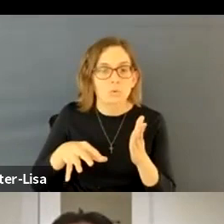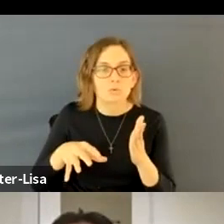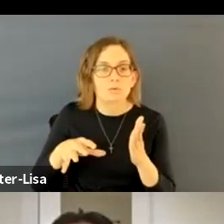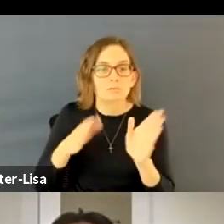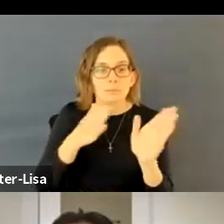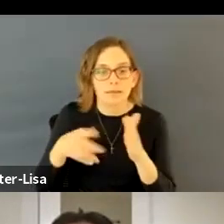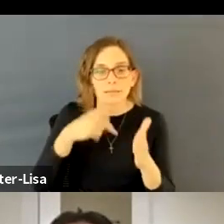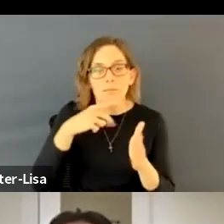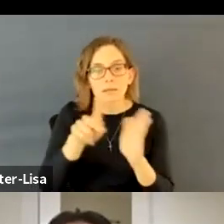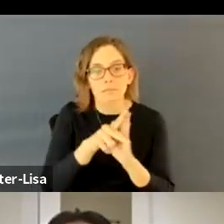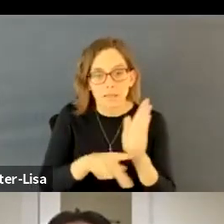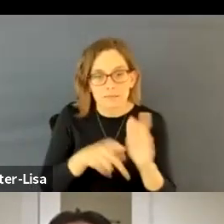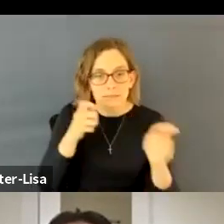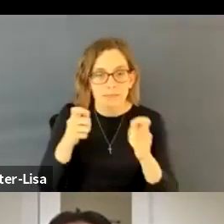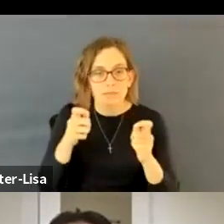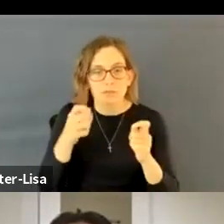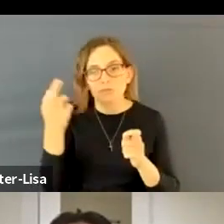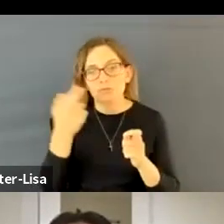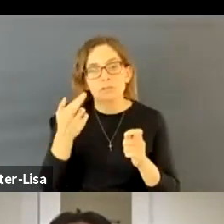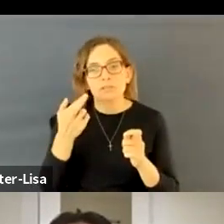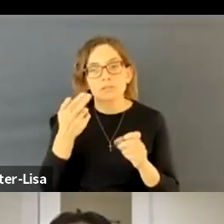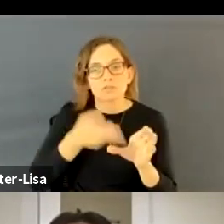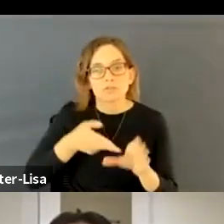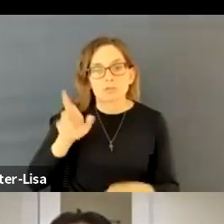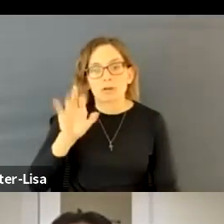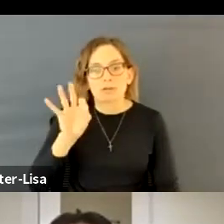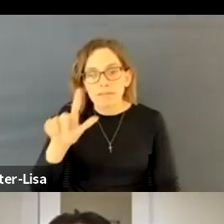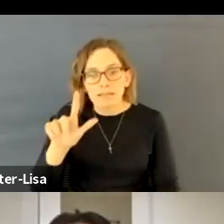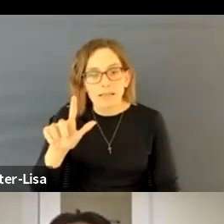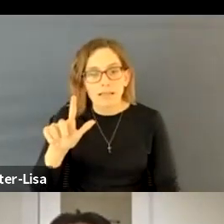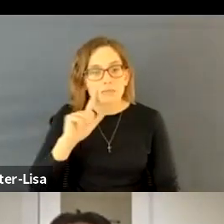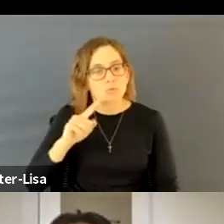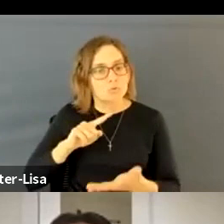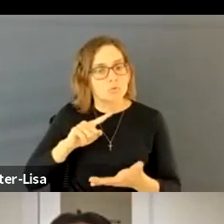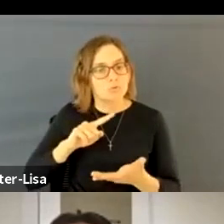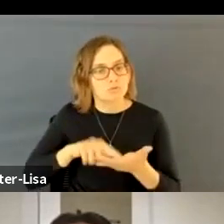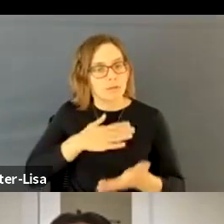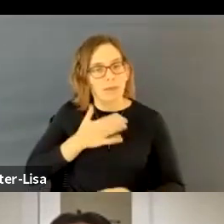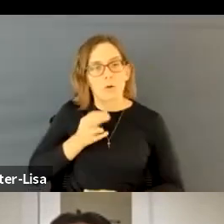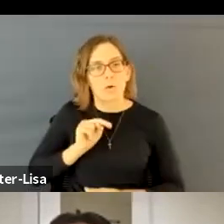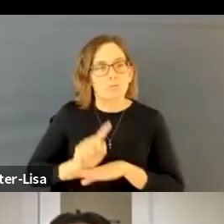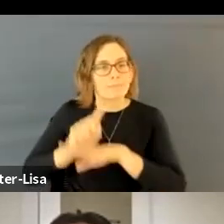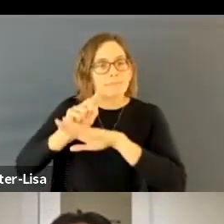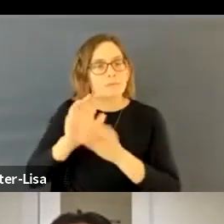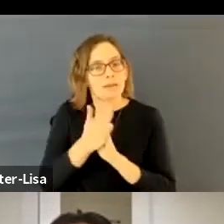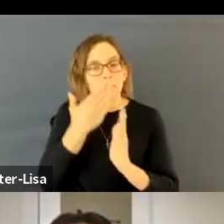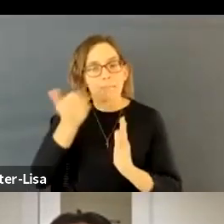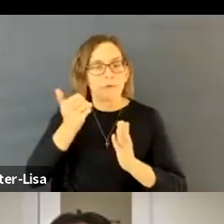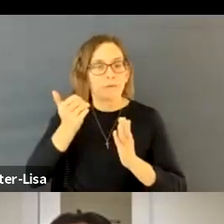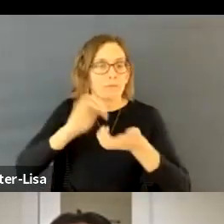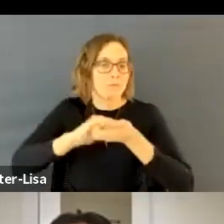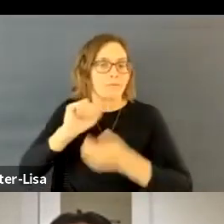Management. One reason why I joined IFL is to check my own privileges and try to be a better ally. So